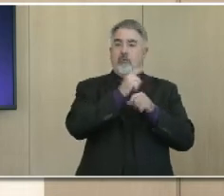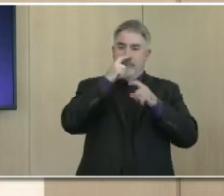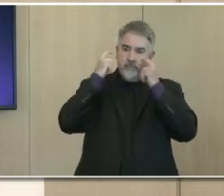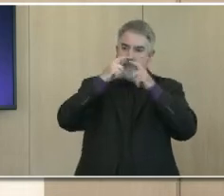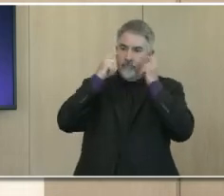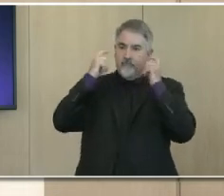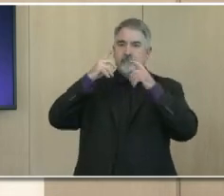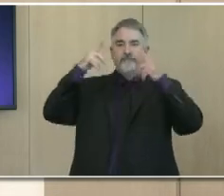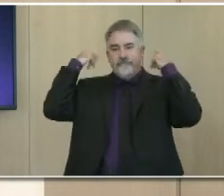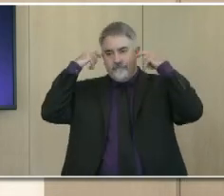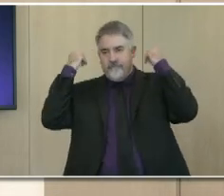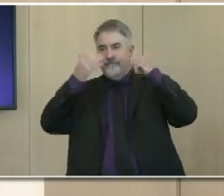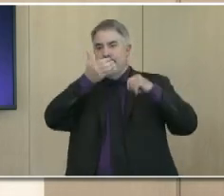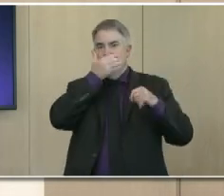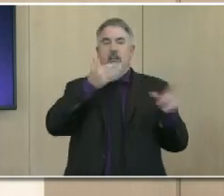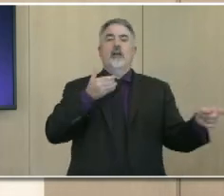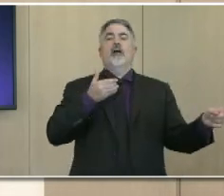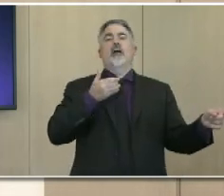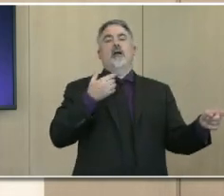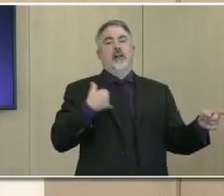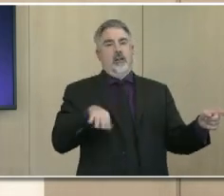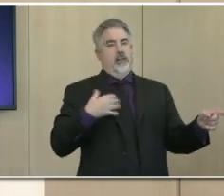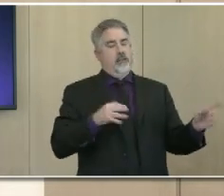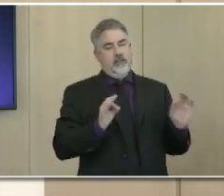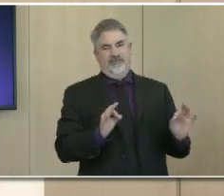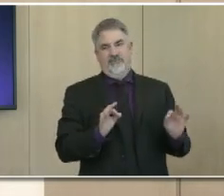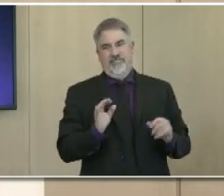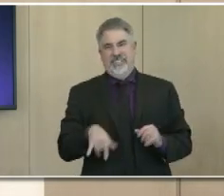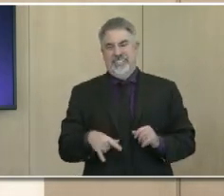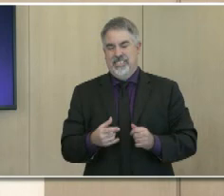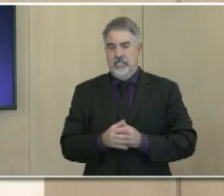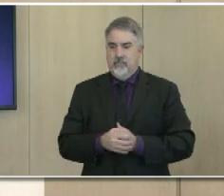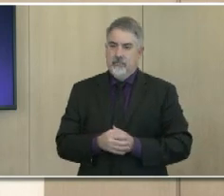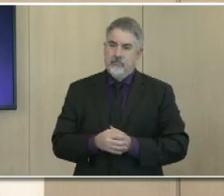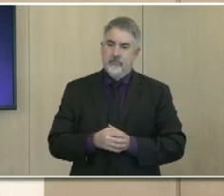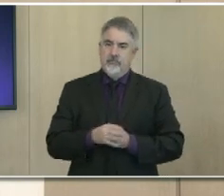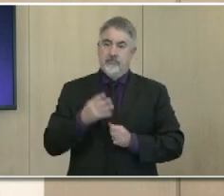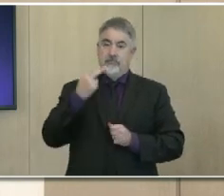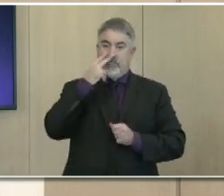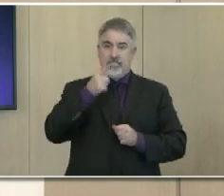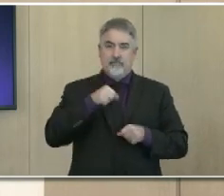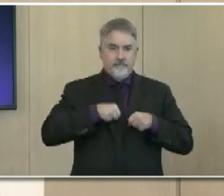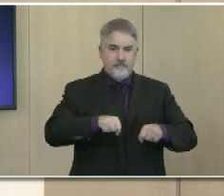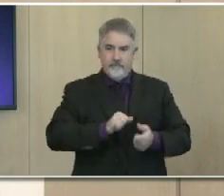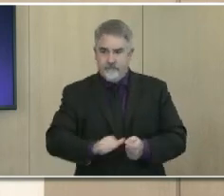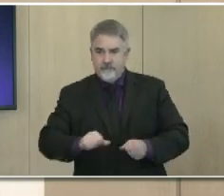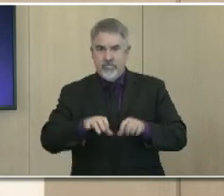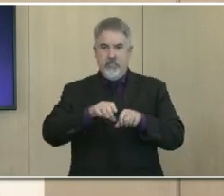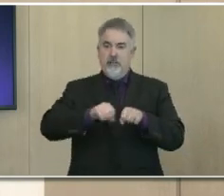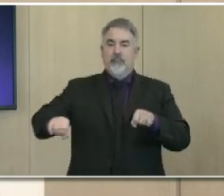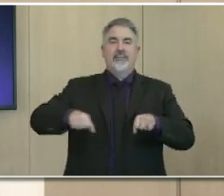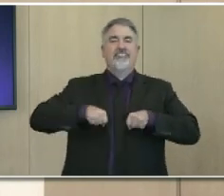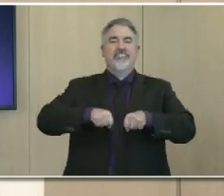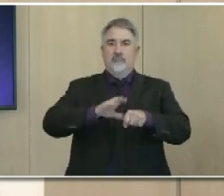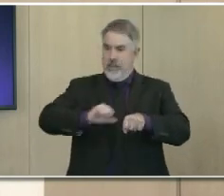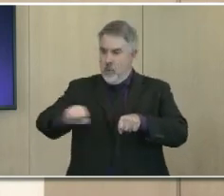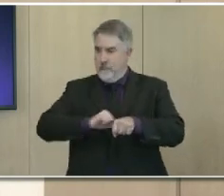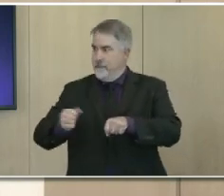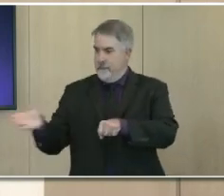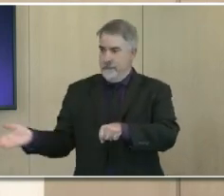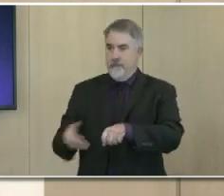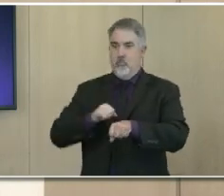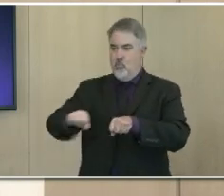their face and basically wipe down the shopping cart so that people could get a shopping cart that had been